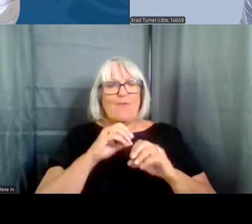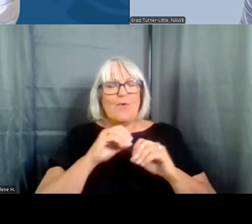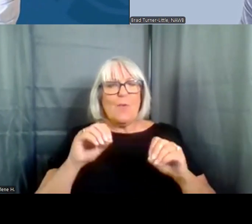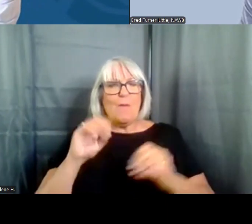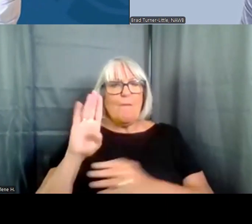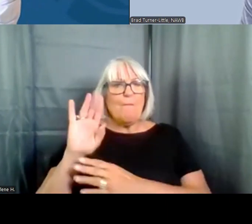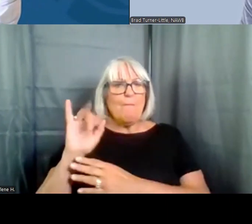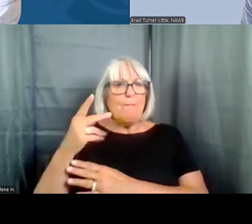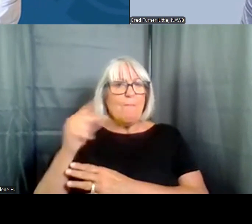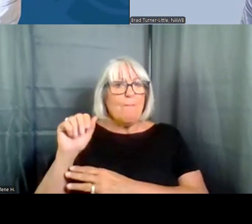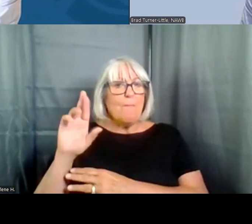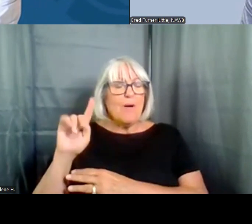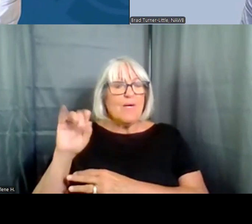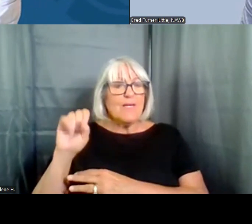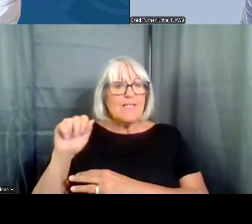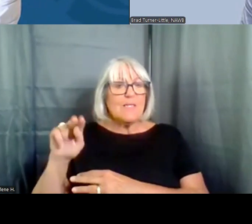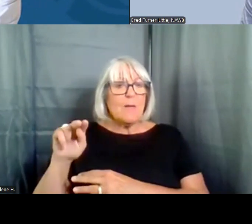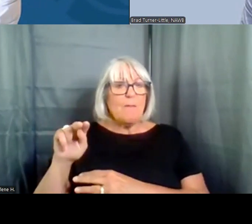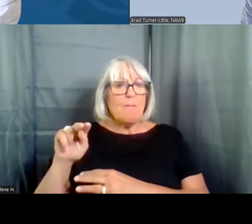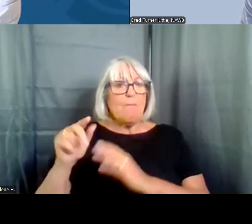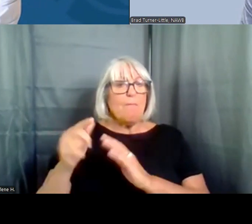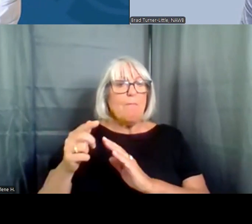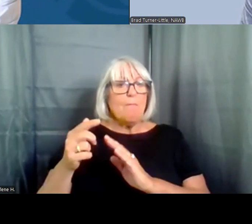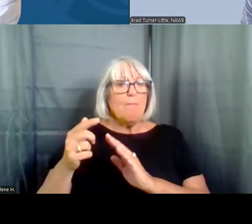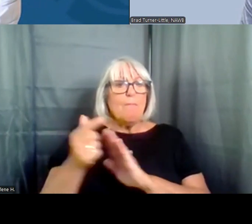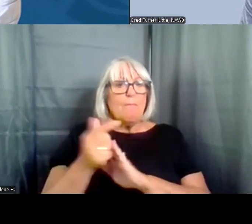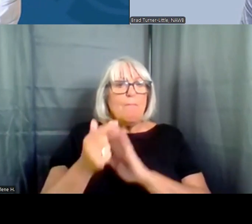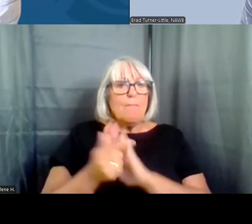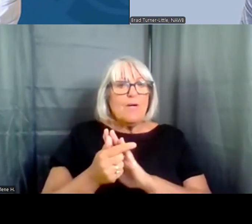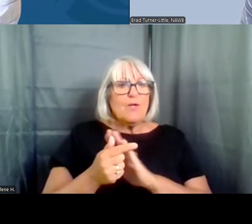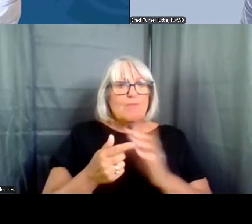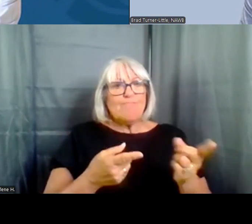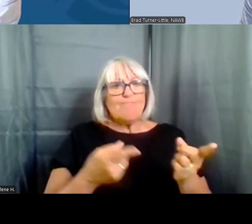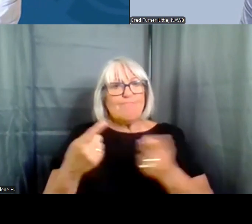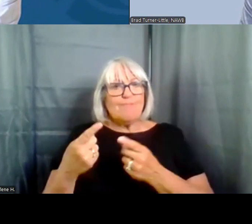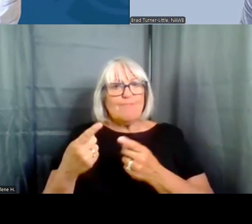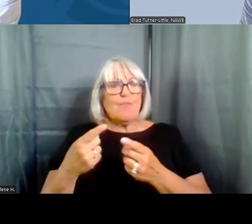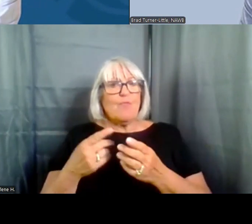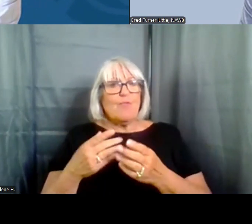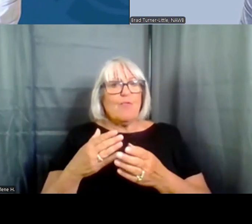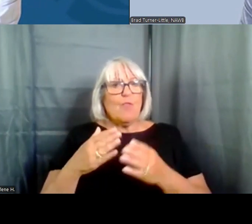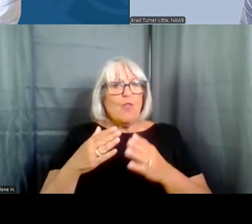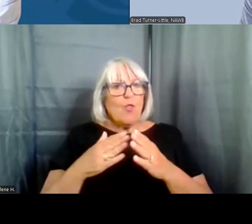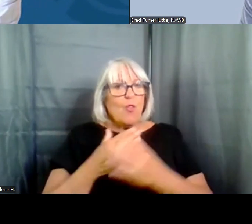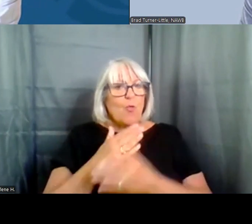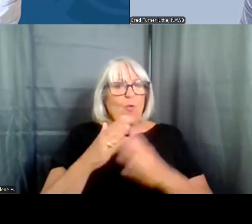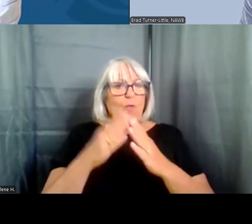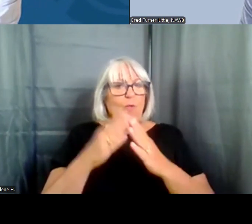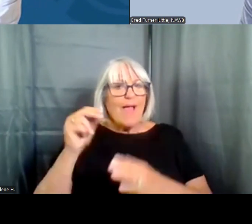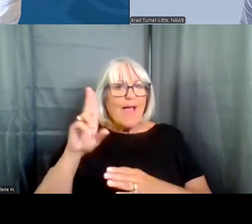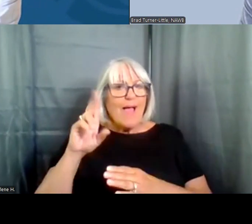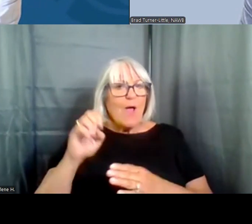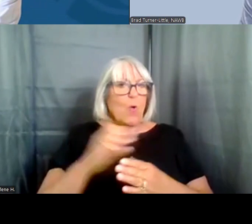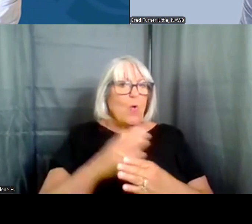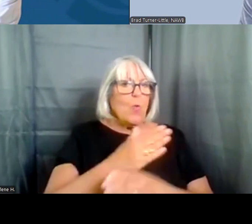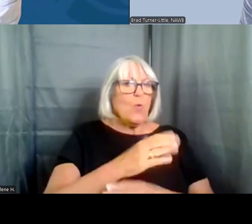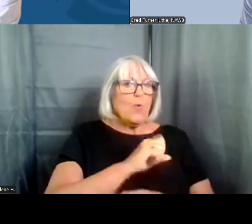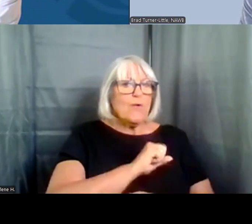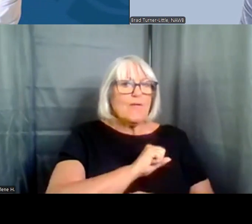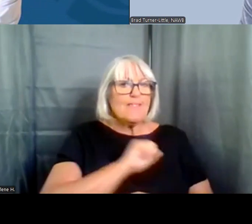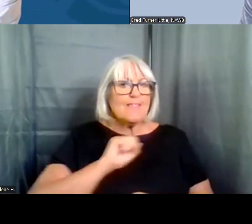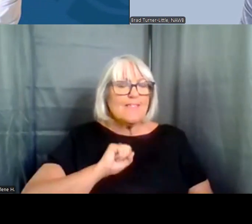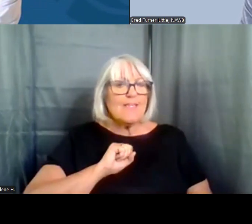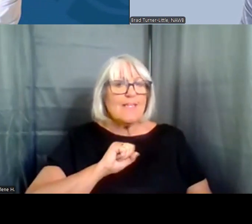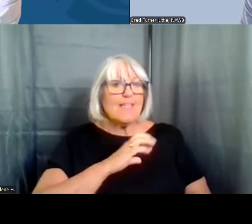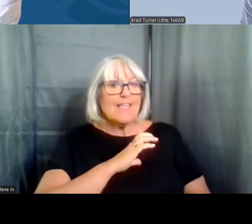House and are very close to having a bipartisan bill to make it through Senate committee. And so the likelihood that something is going to happen